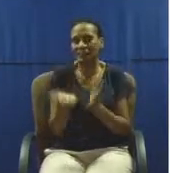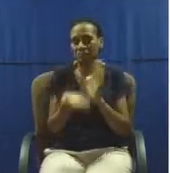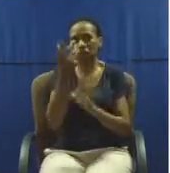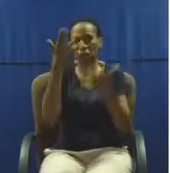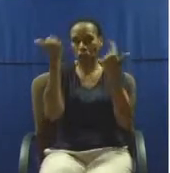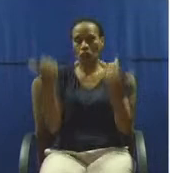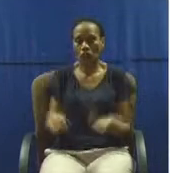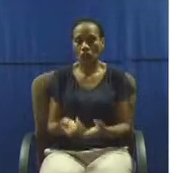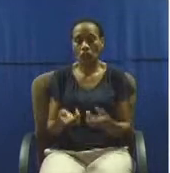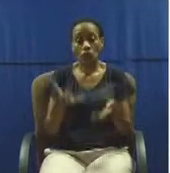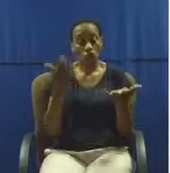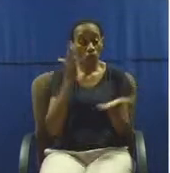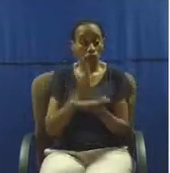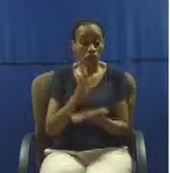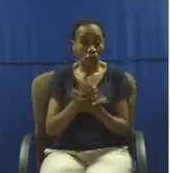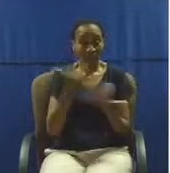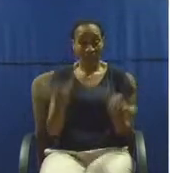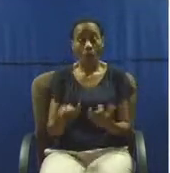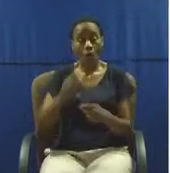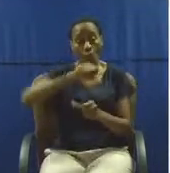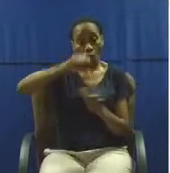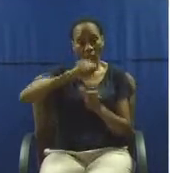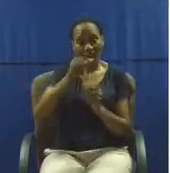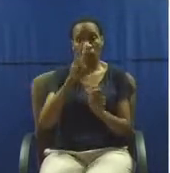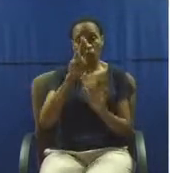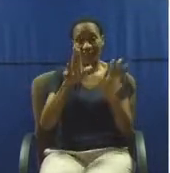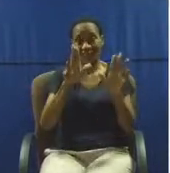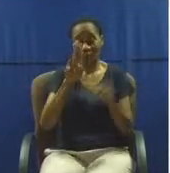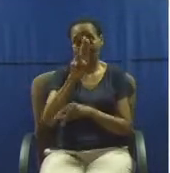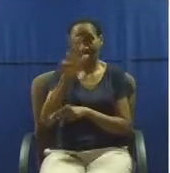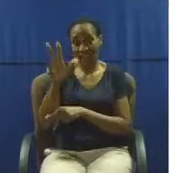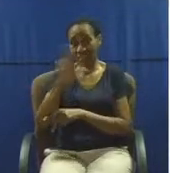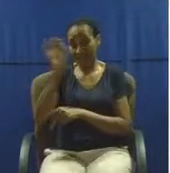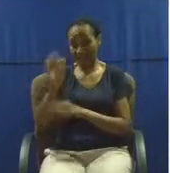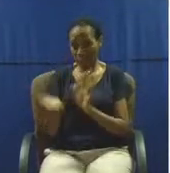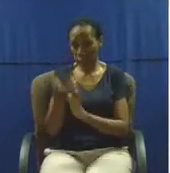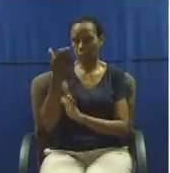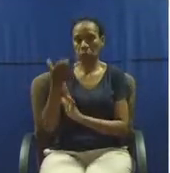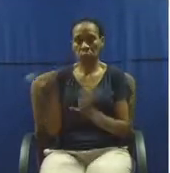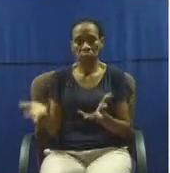oil has gone up by 28%. Sugar,